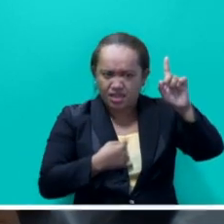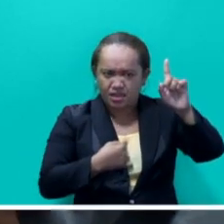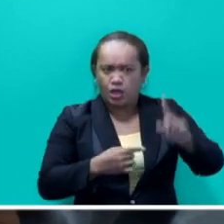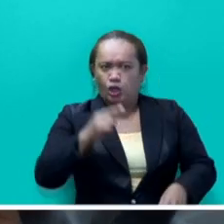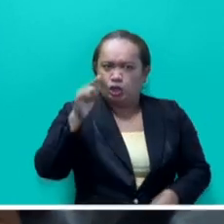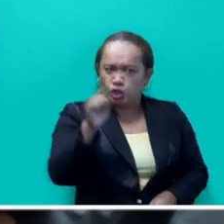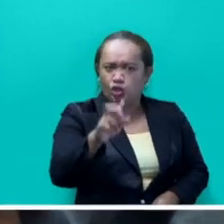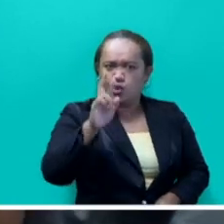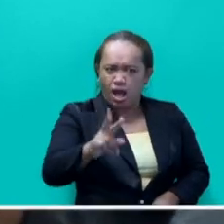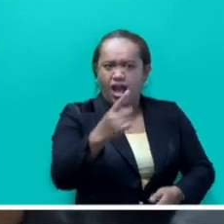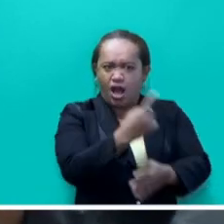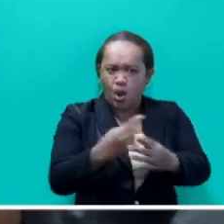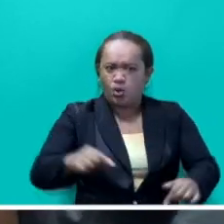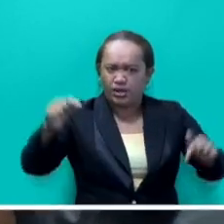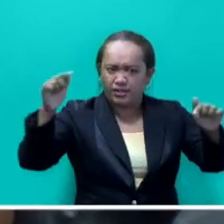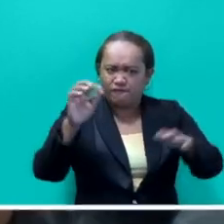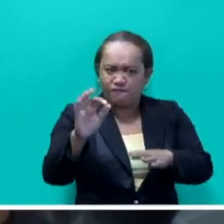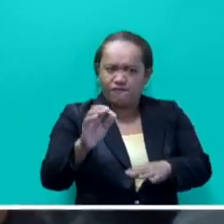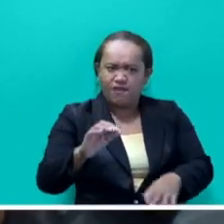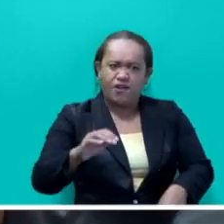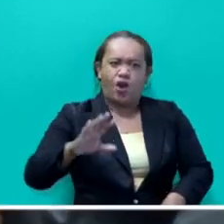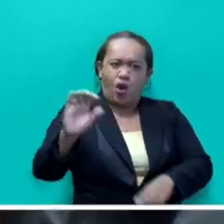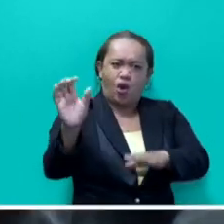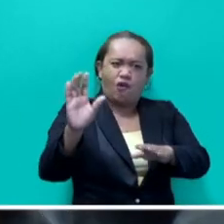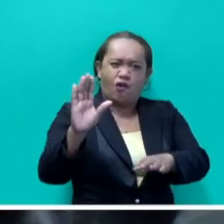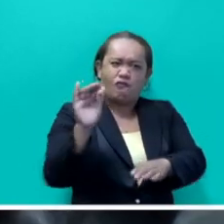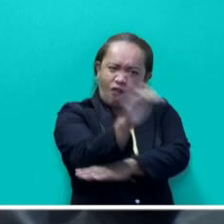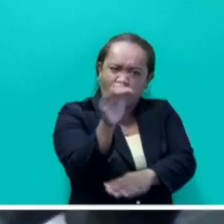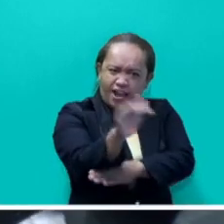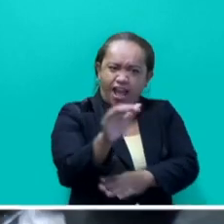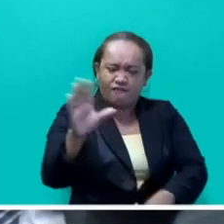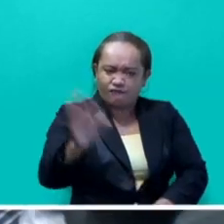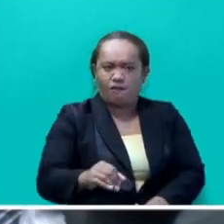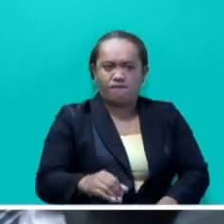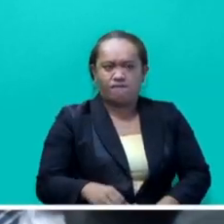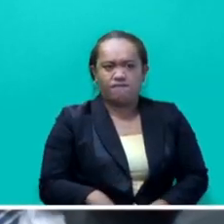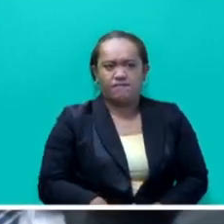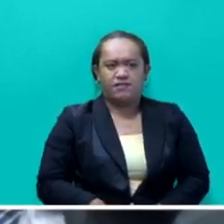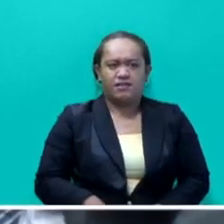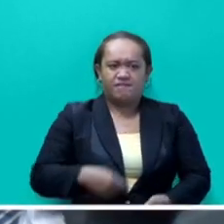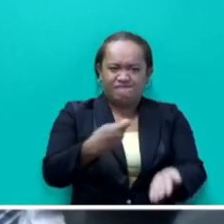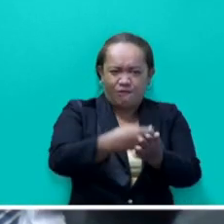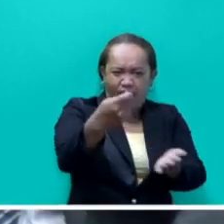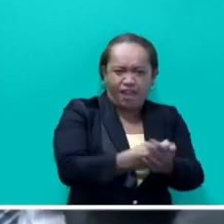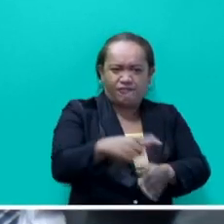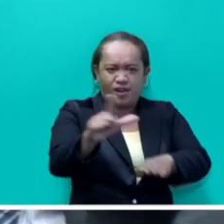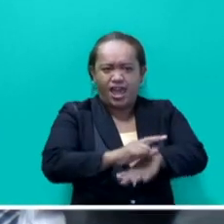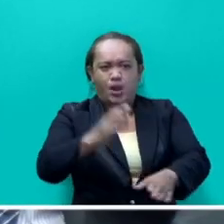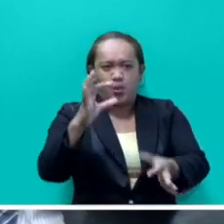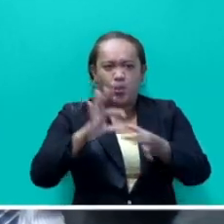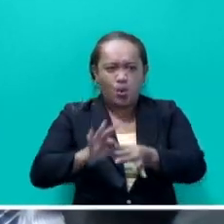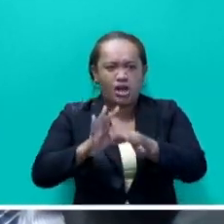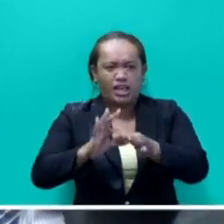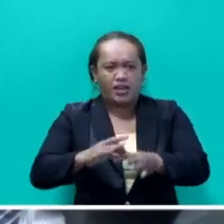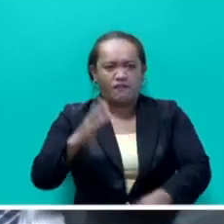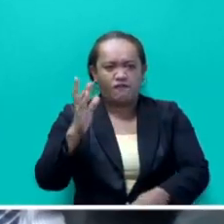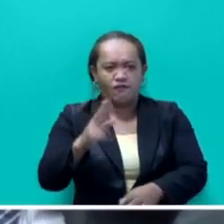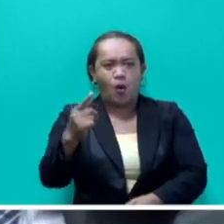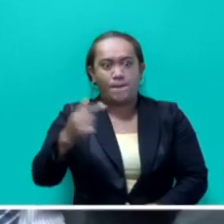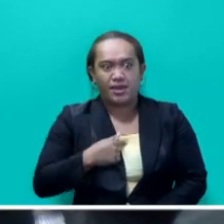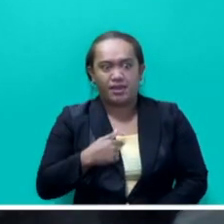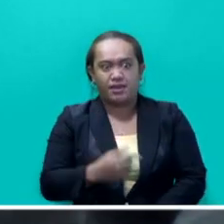You are only foreigners and tenant farmers working for me.